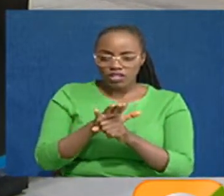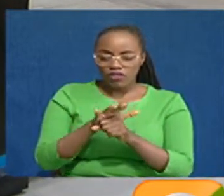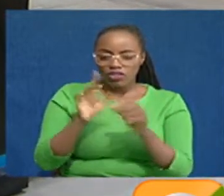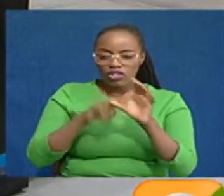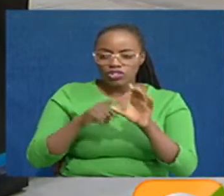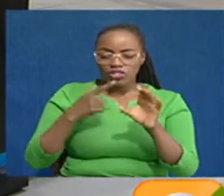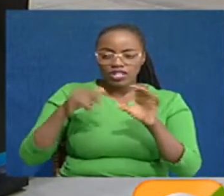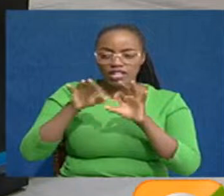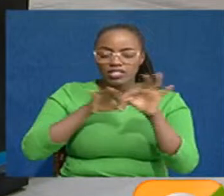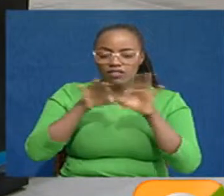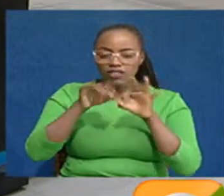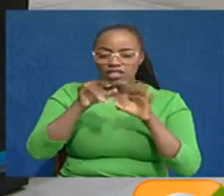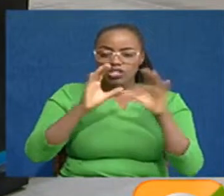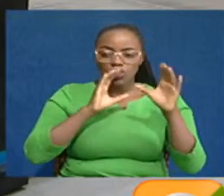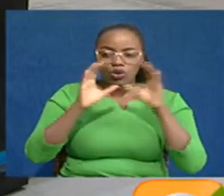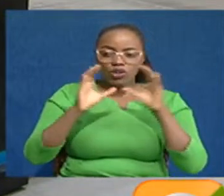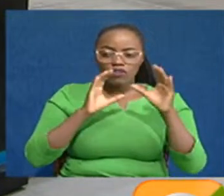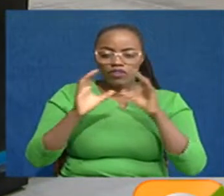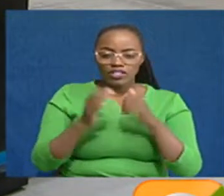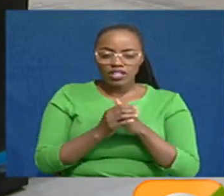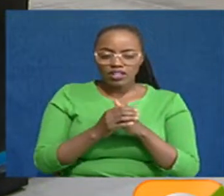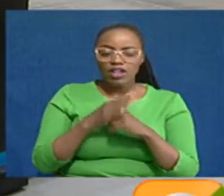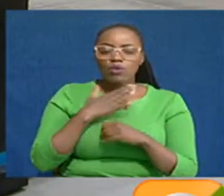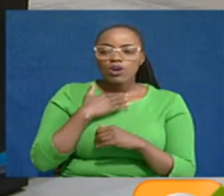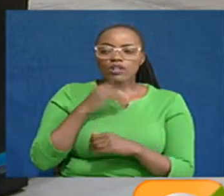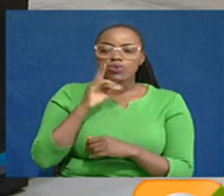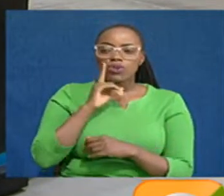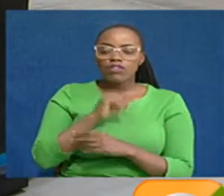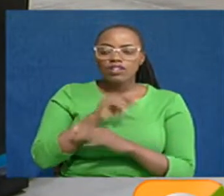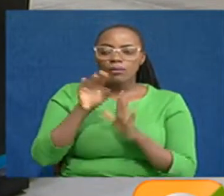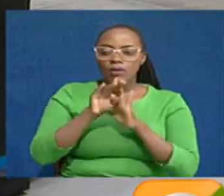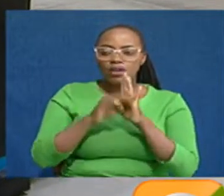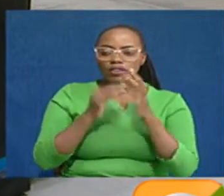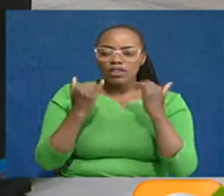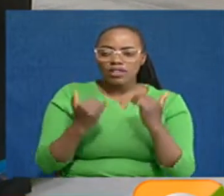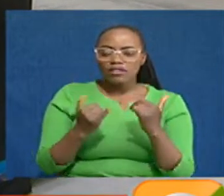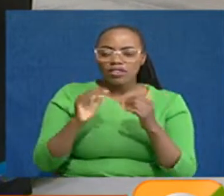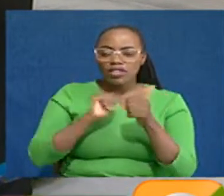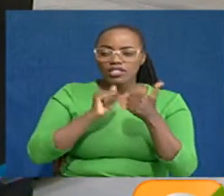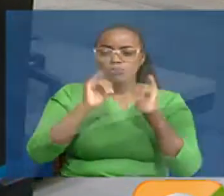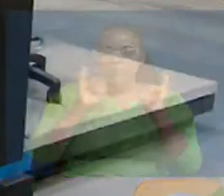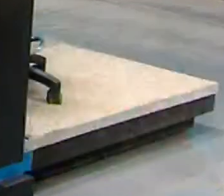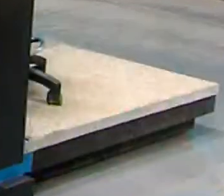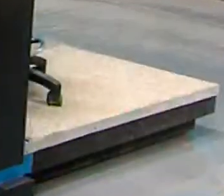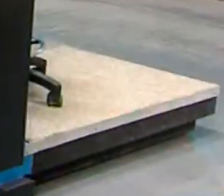Explainer for that conversation. We want to finish up the program now with the day's sports news.